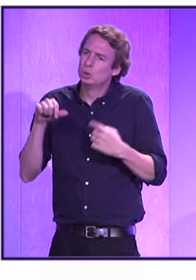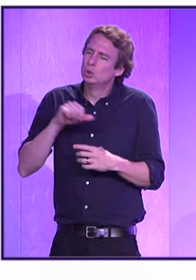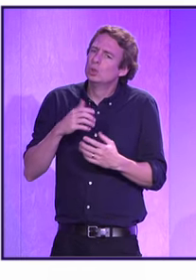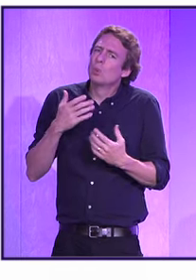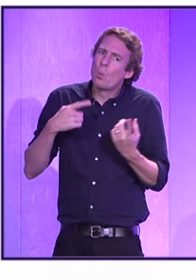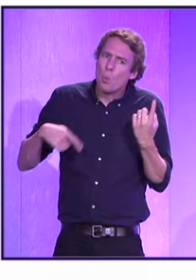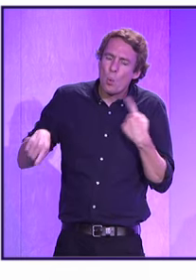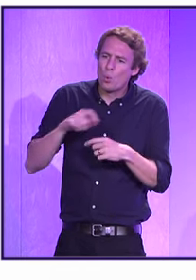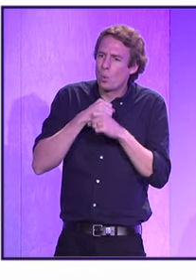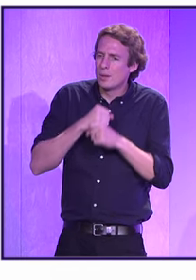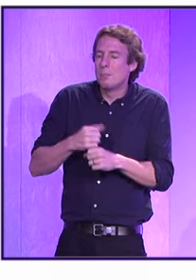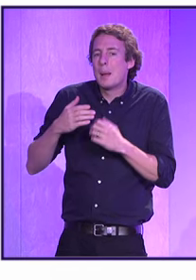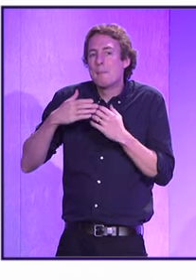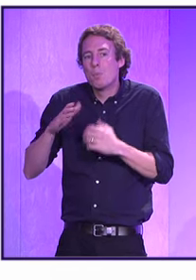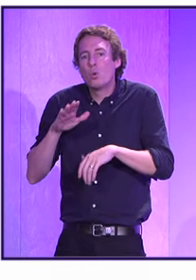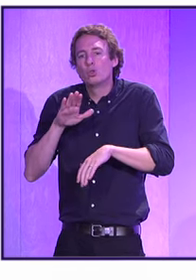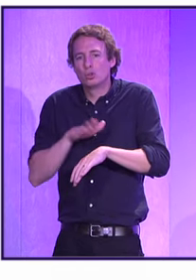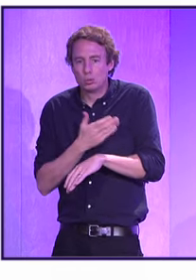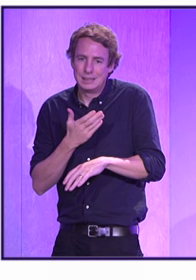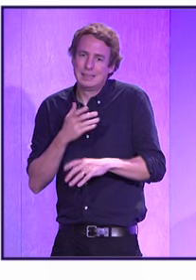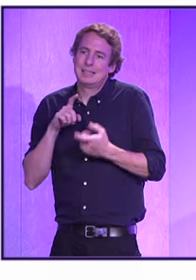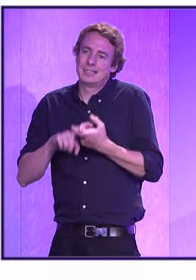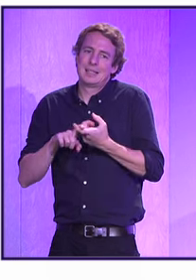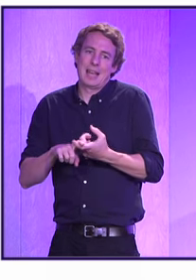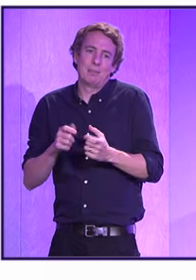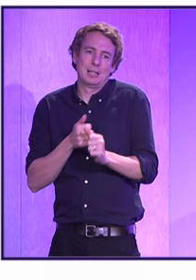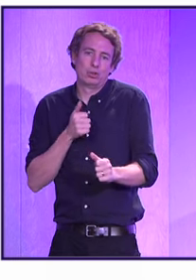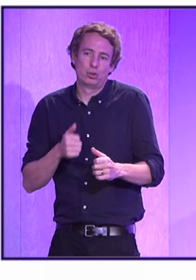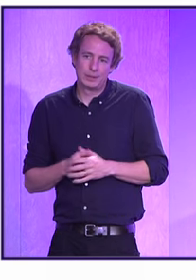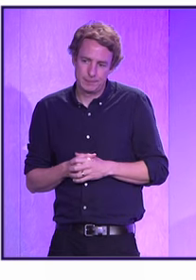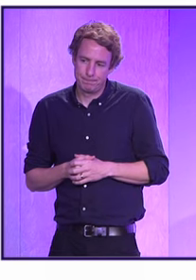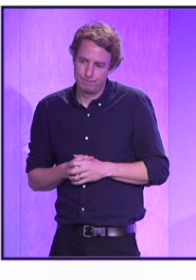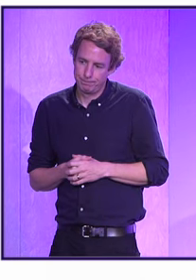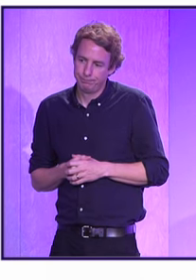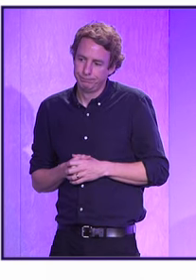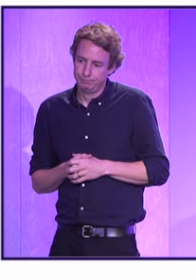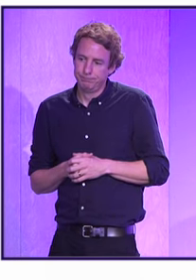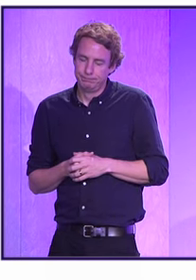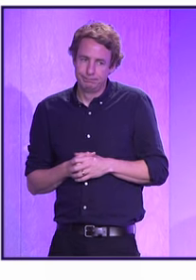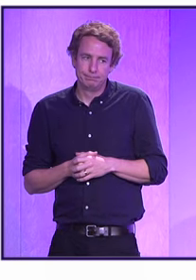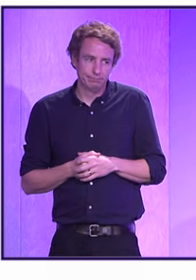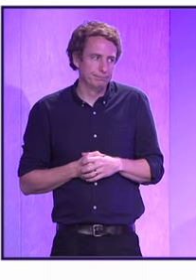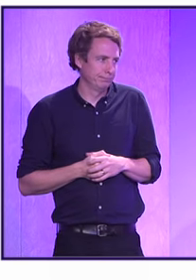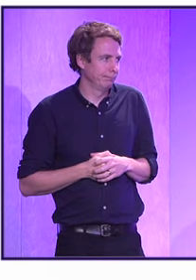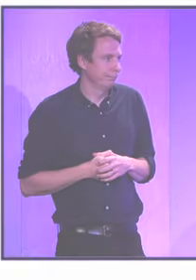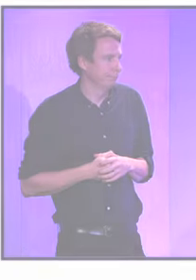all commit to building a greener and more sustainable tech industry together. Thank you.